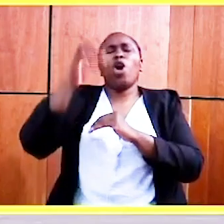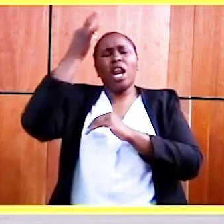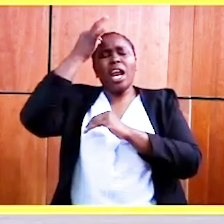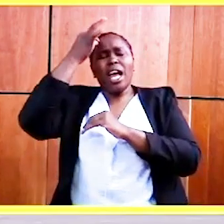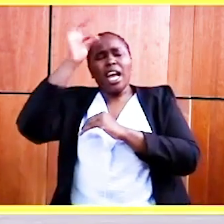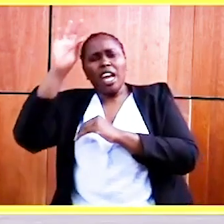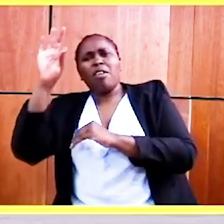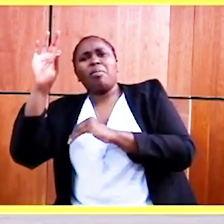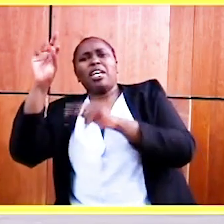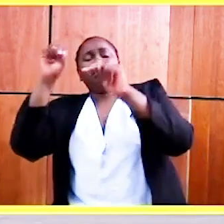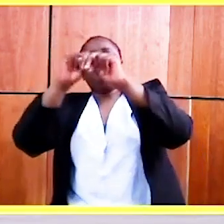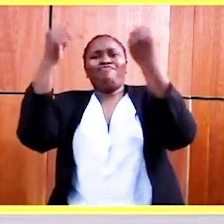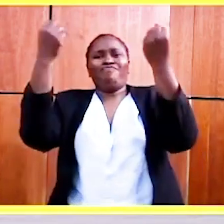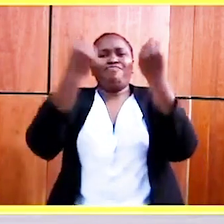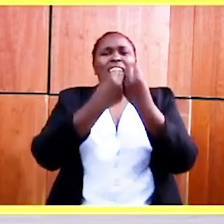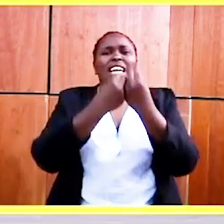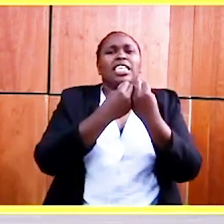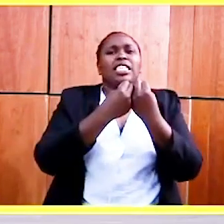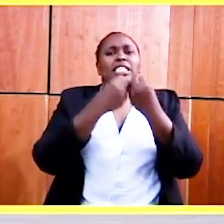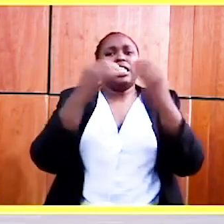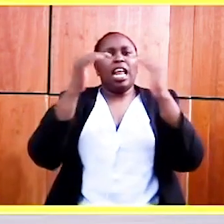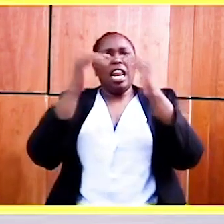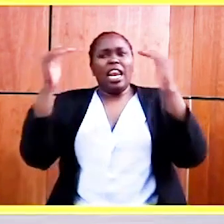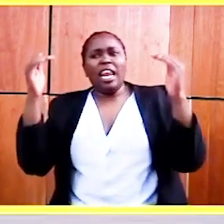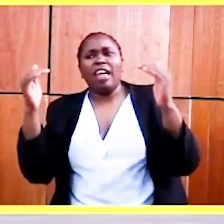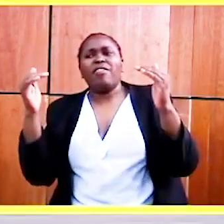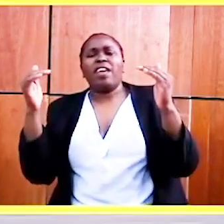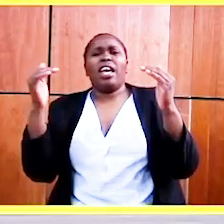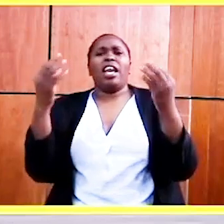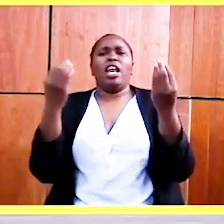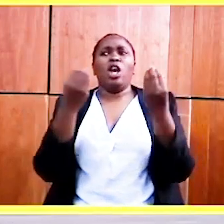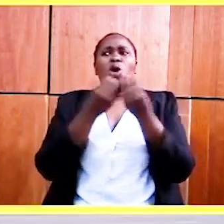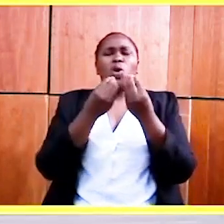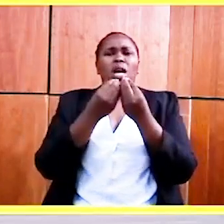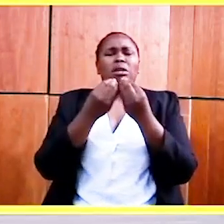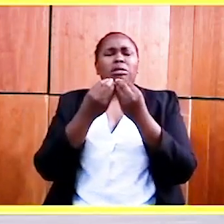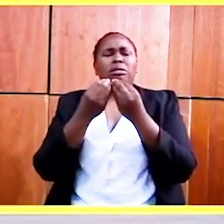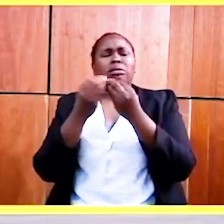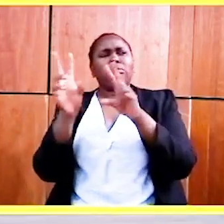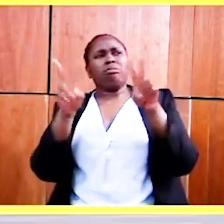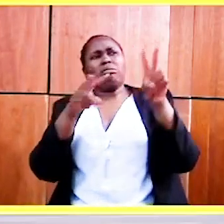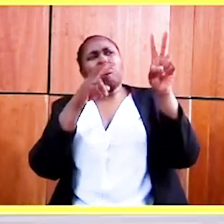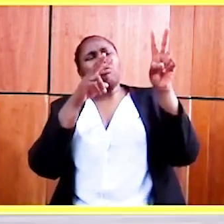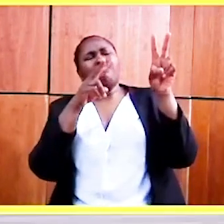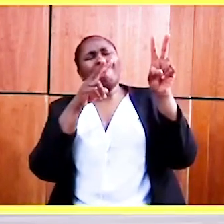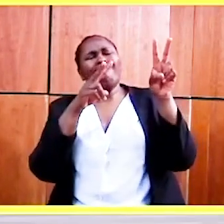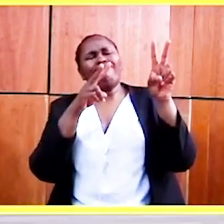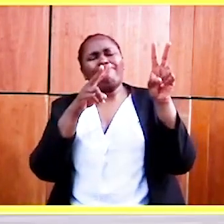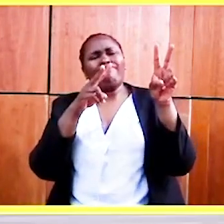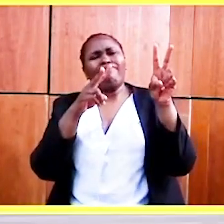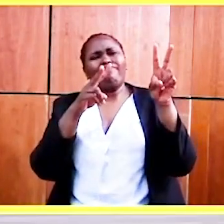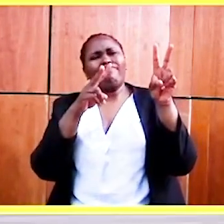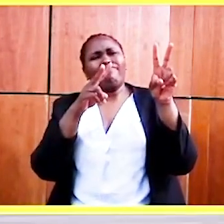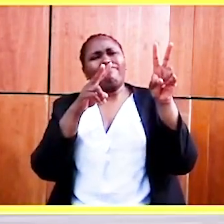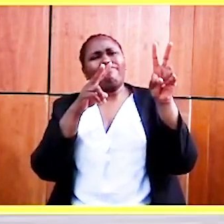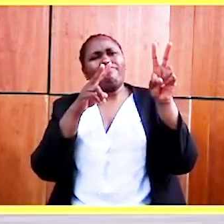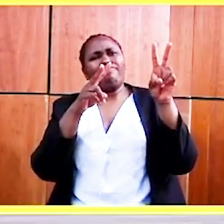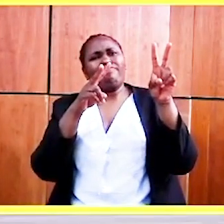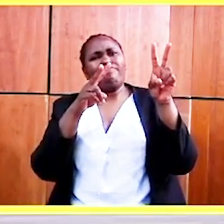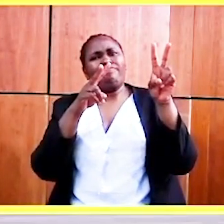of government at provincial level with a view of enhancing that and in a